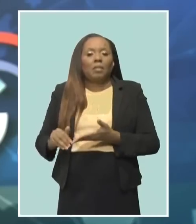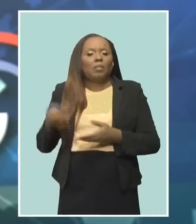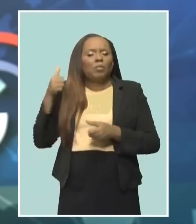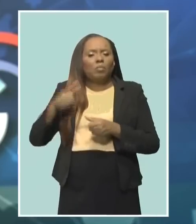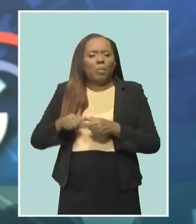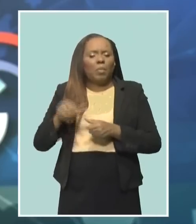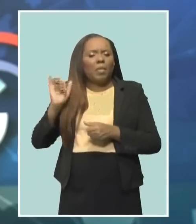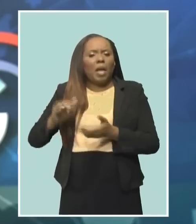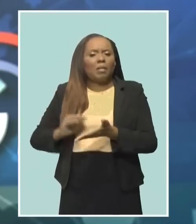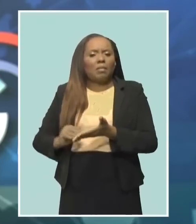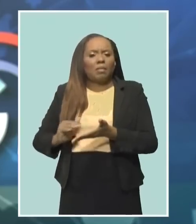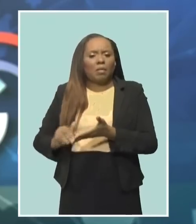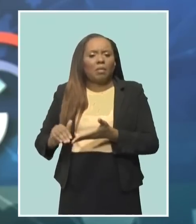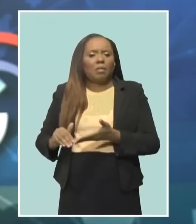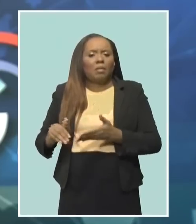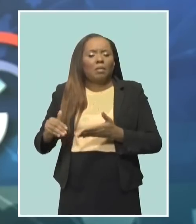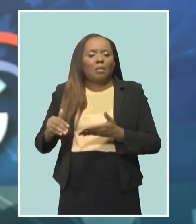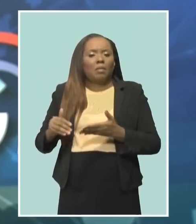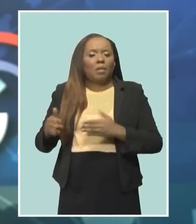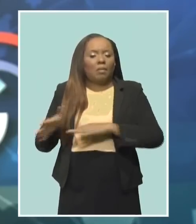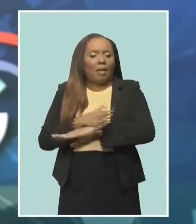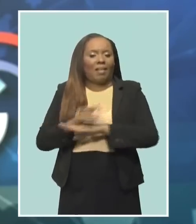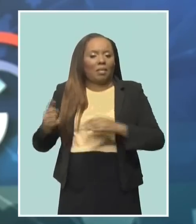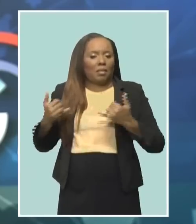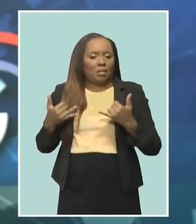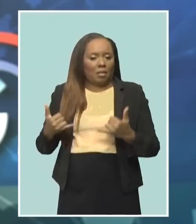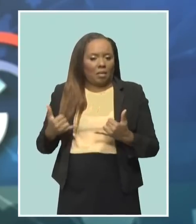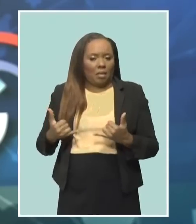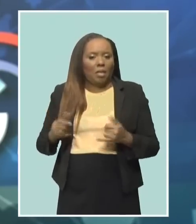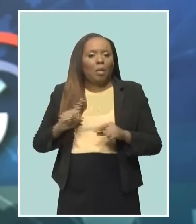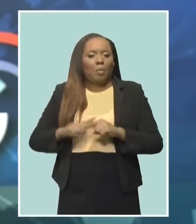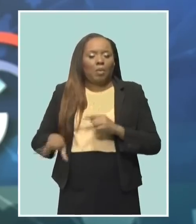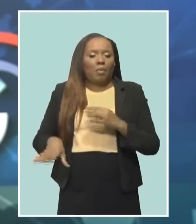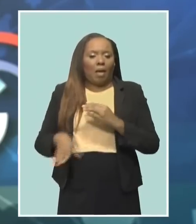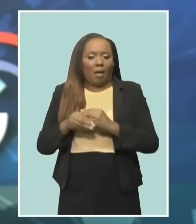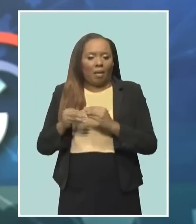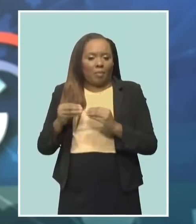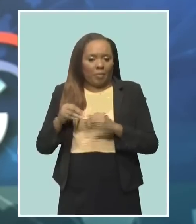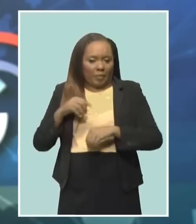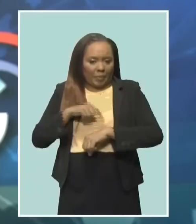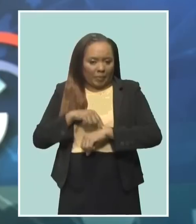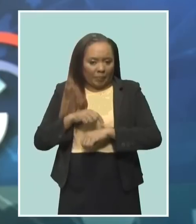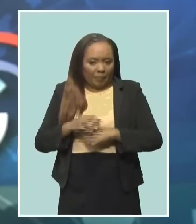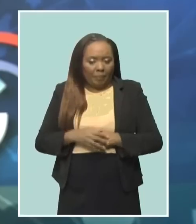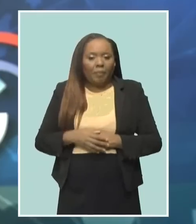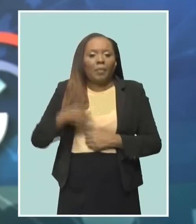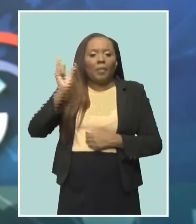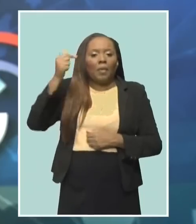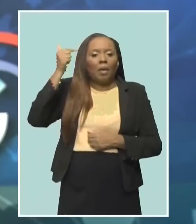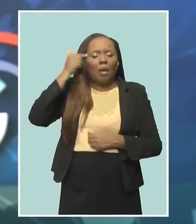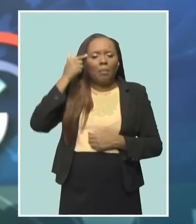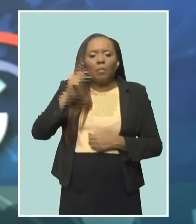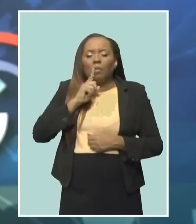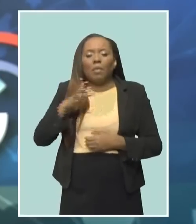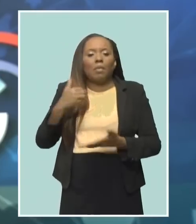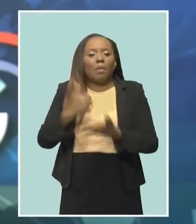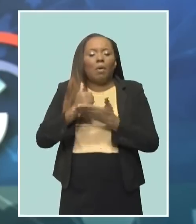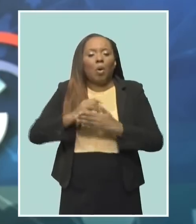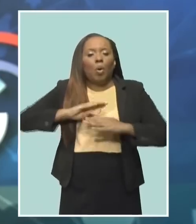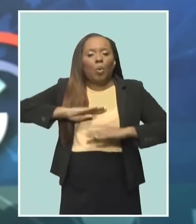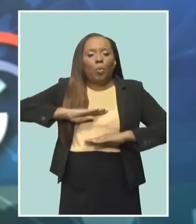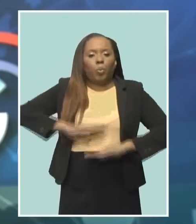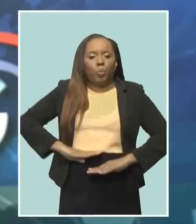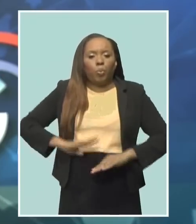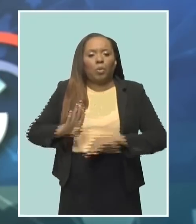today. This is according to Minister in the Ministry of Finance, Ryan Strawn. He says government continues to play its part to help the